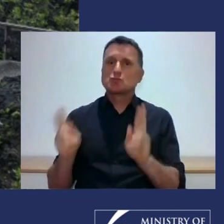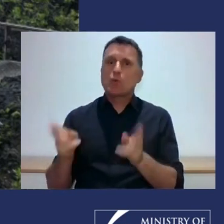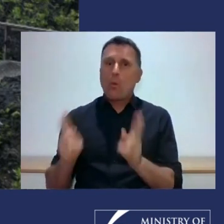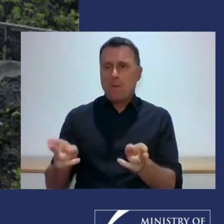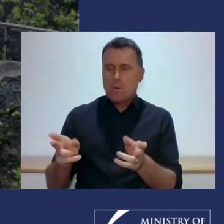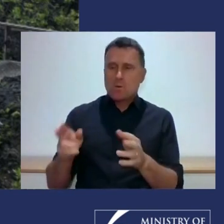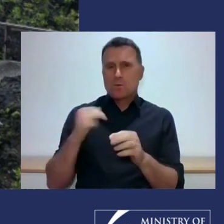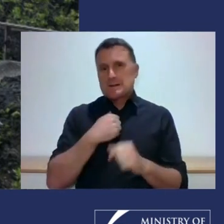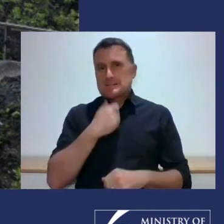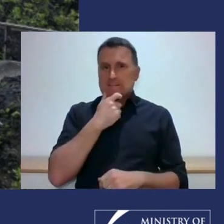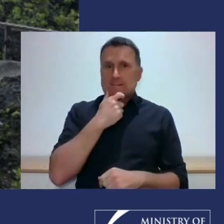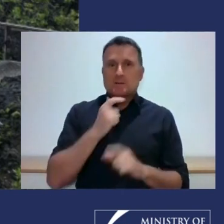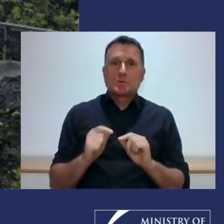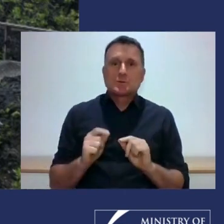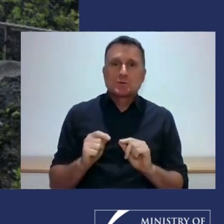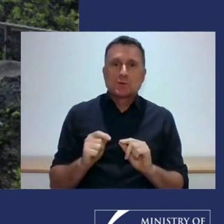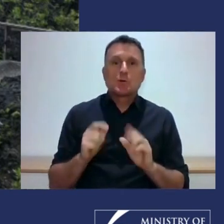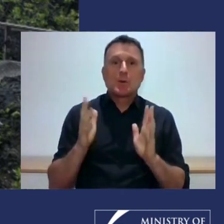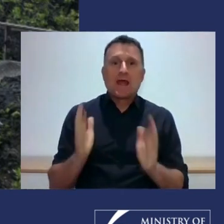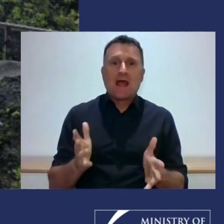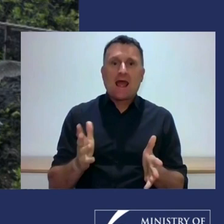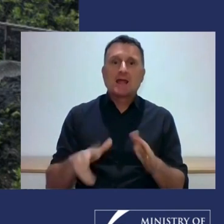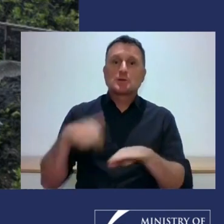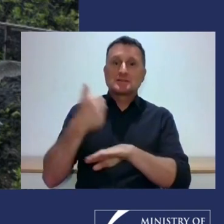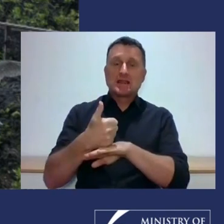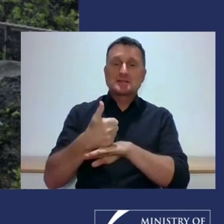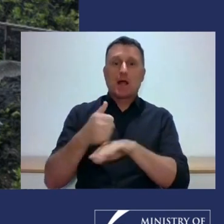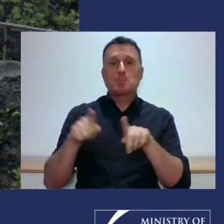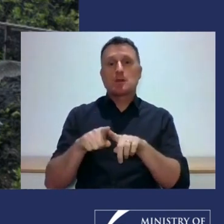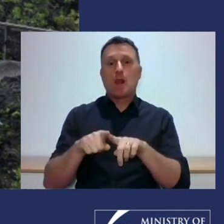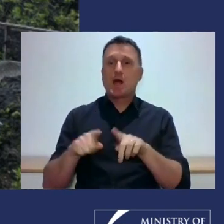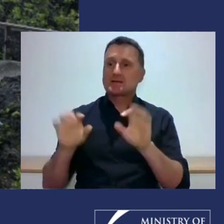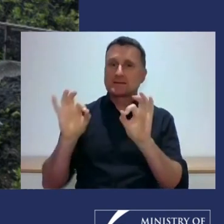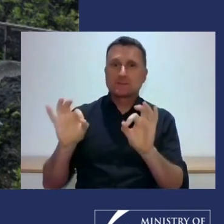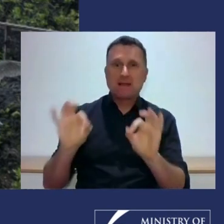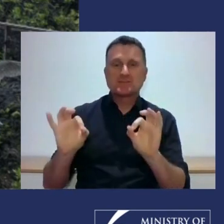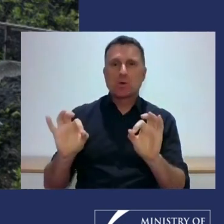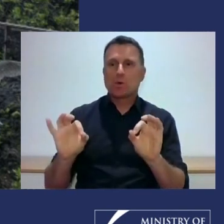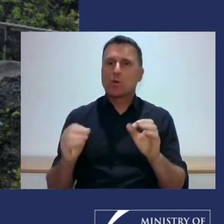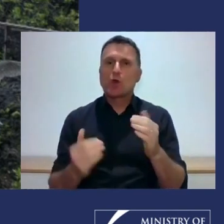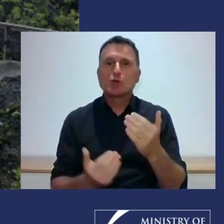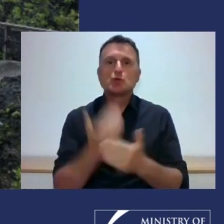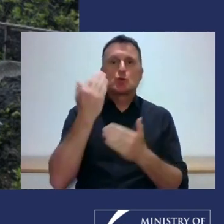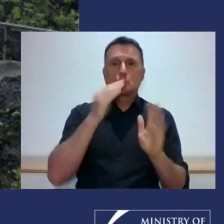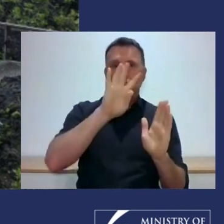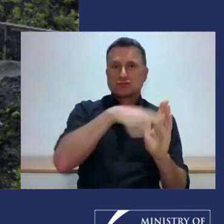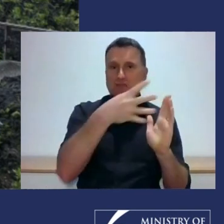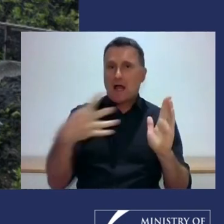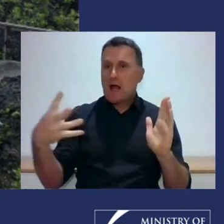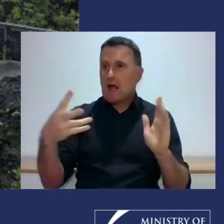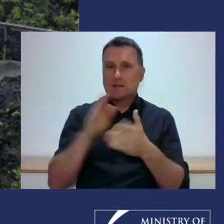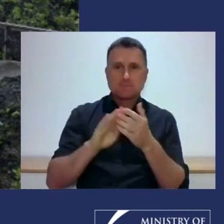so we had to put in place very, very quickly what we call Muse charts, you know, so that these women